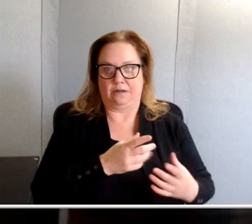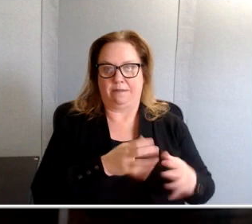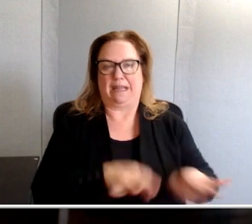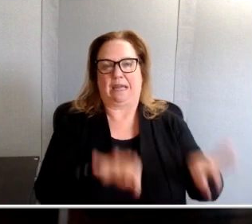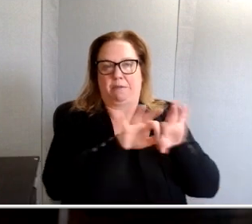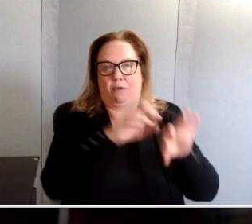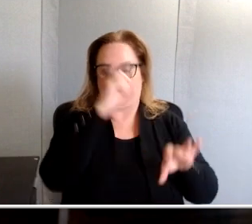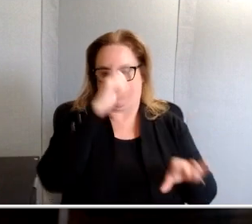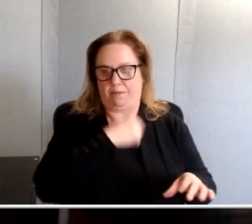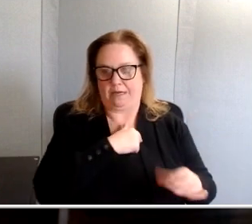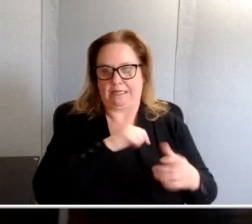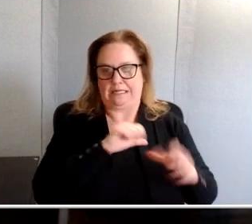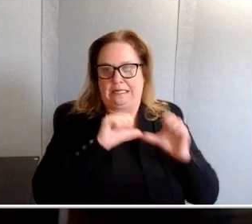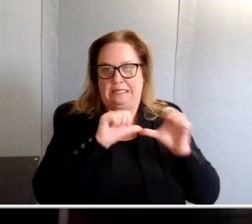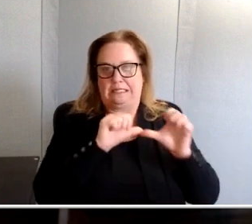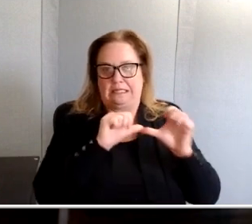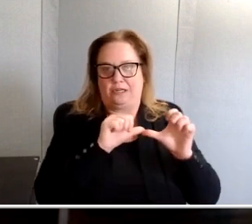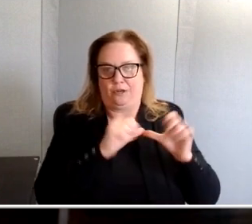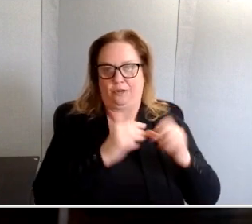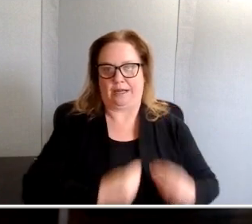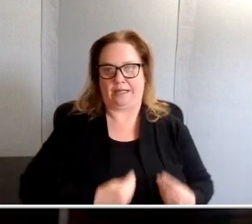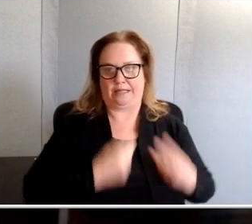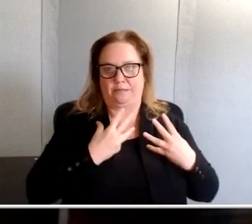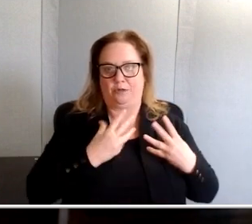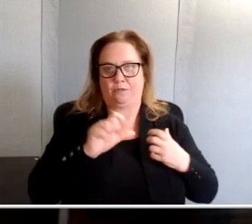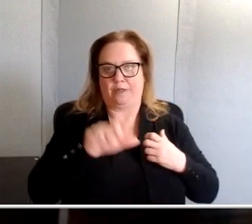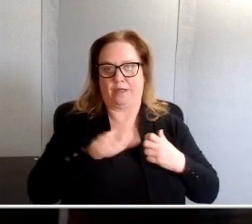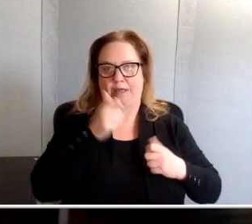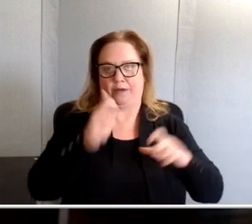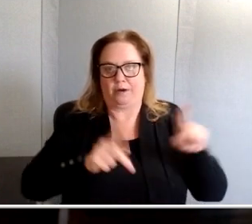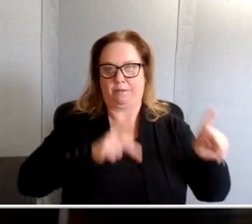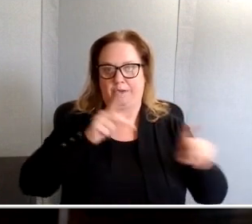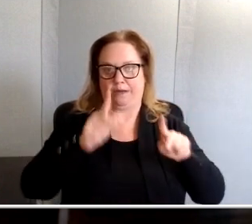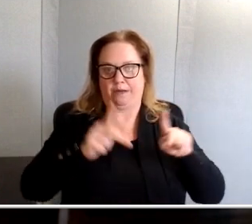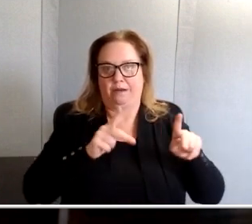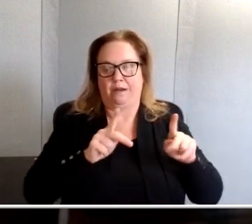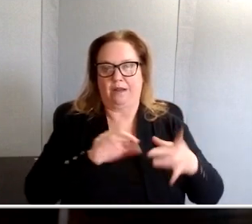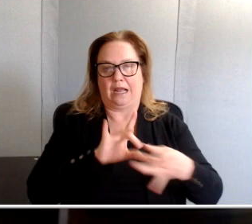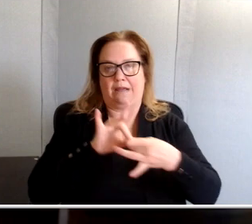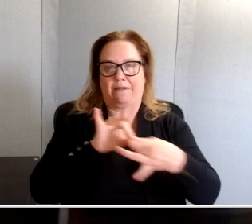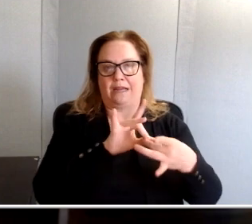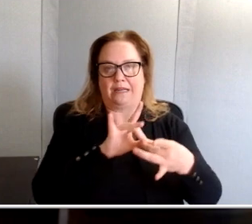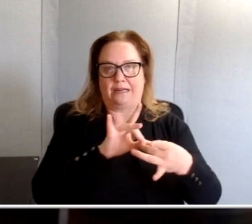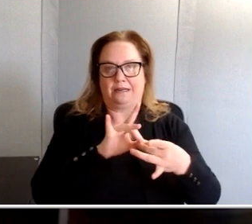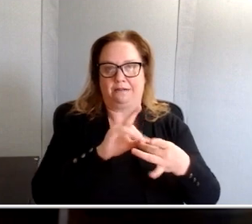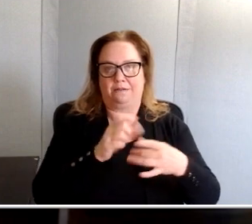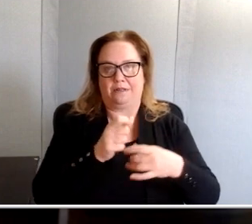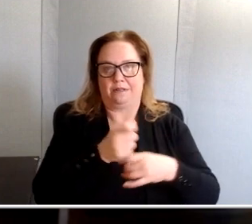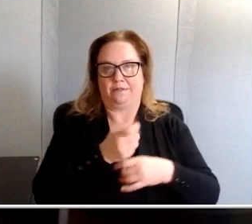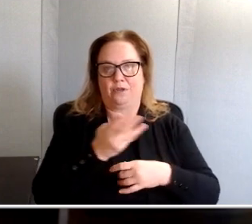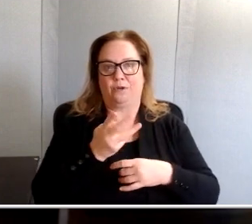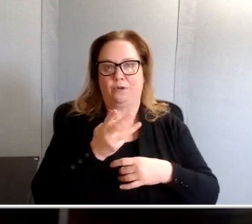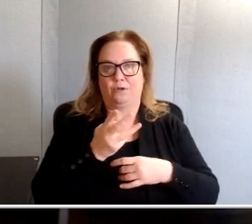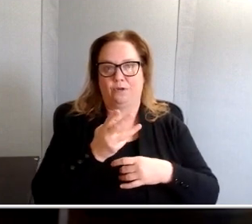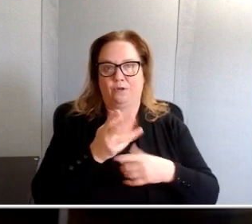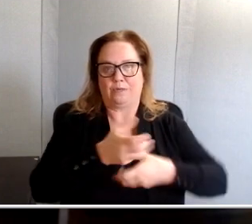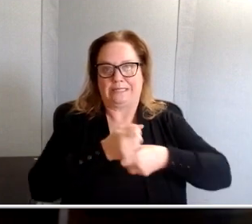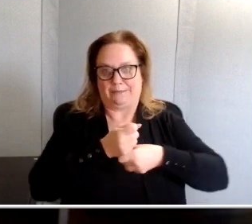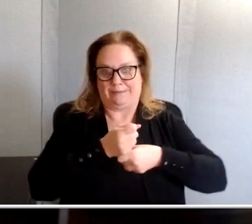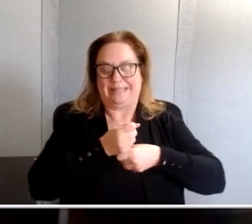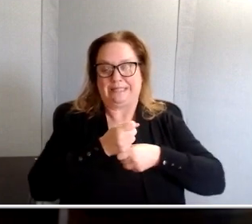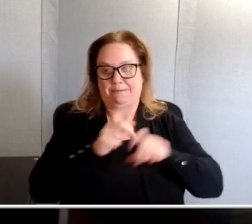me to continue that inspiration with other people. I've connected with at least a couple of donors or a couple of